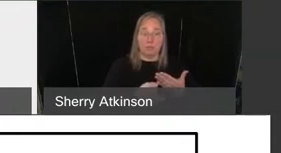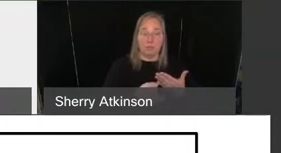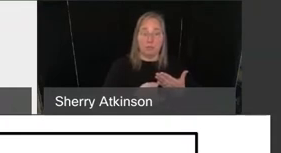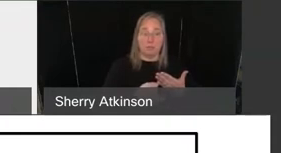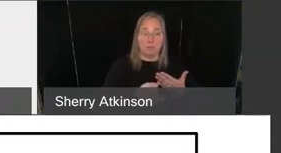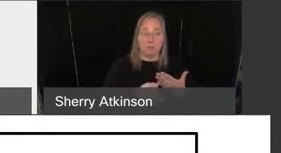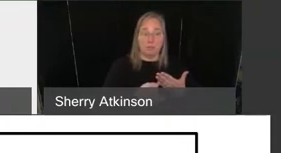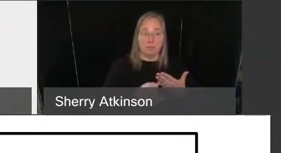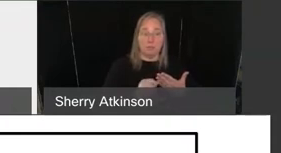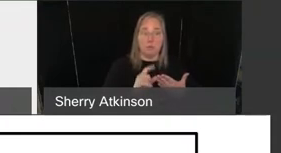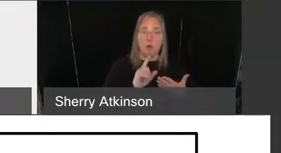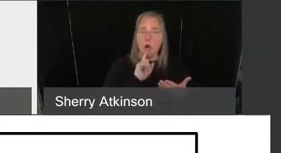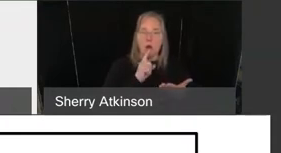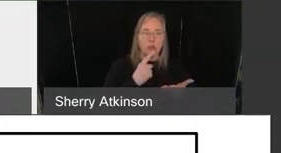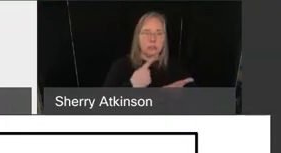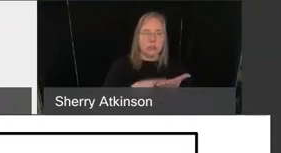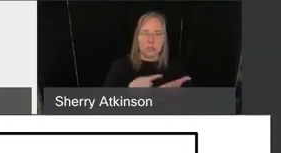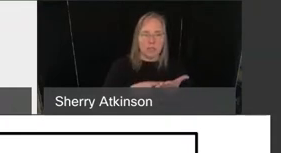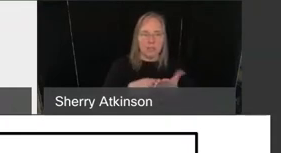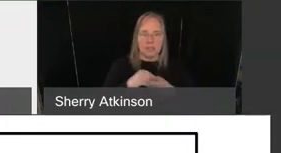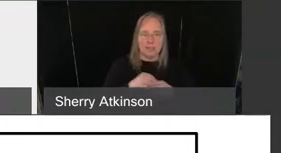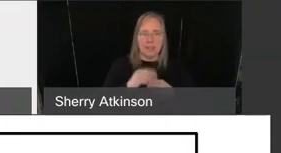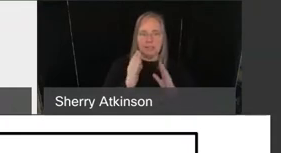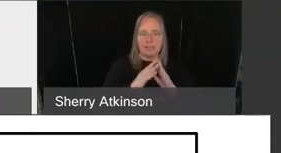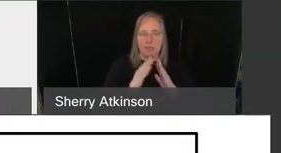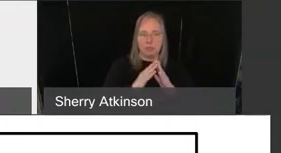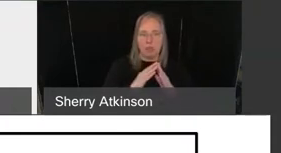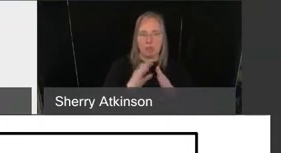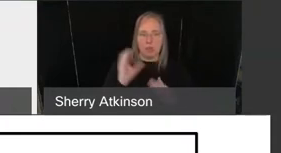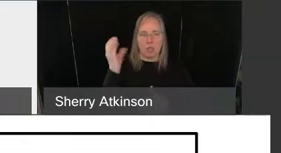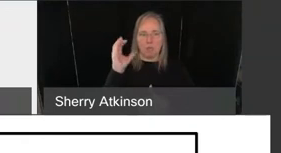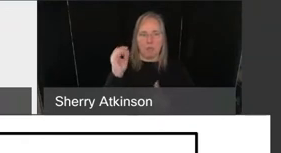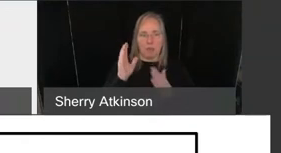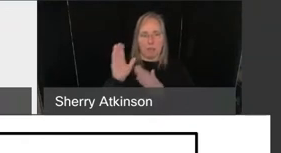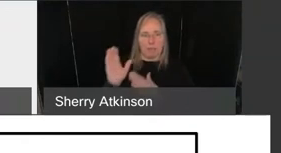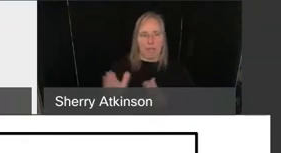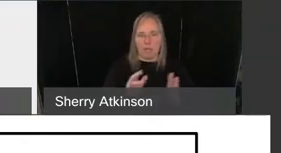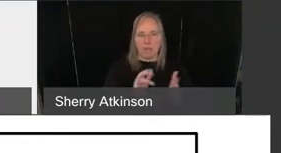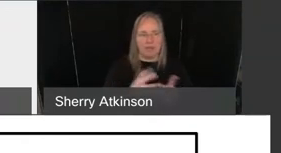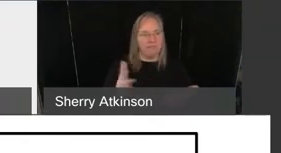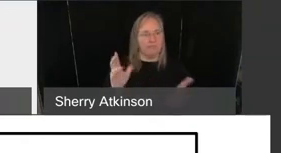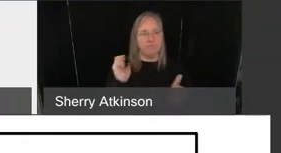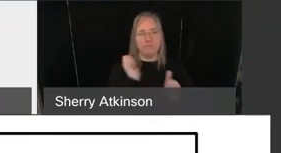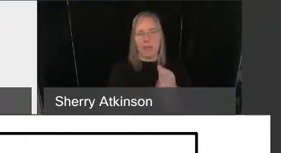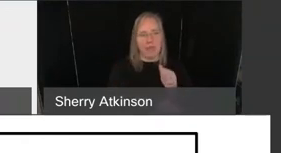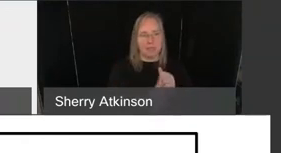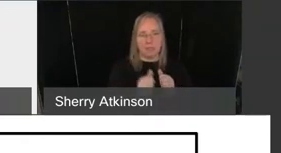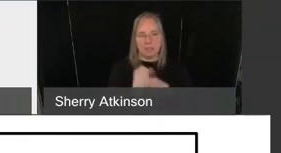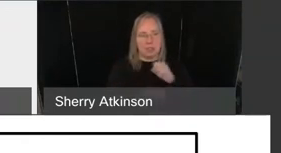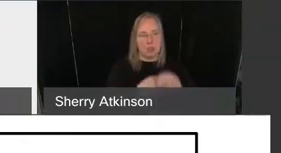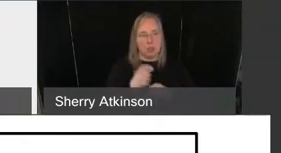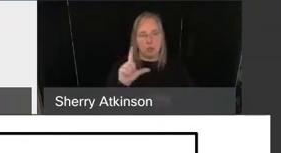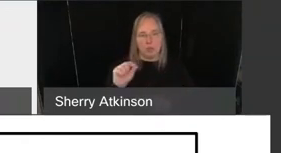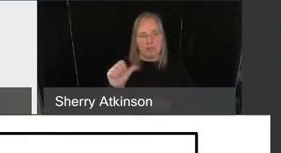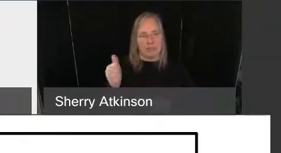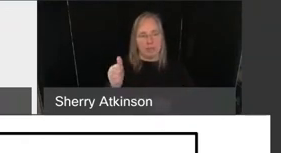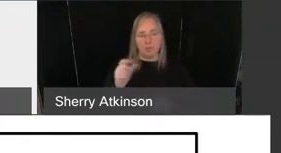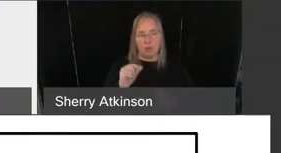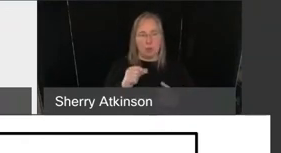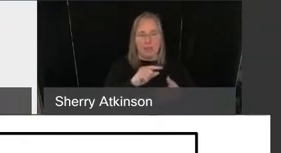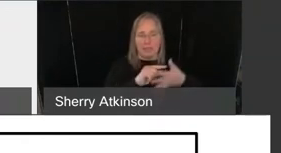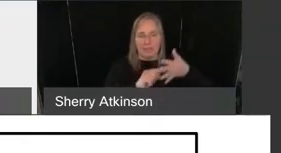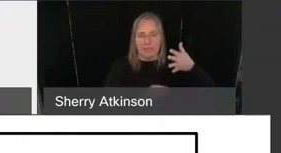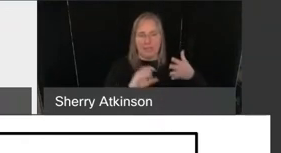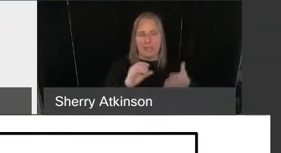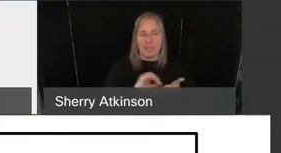are discussed in the Downtown Columbia Plan, which was passed in 2010. So these capital projects really originate from